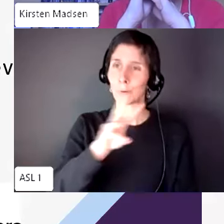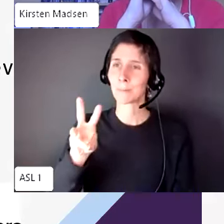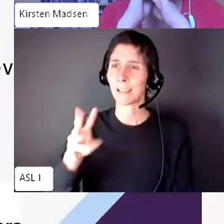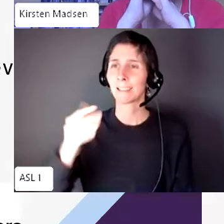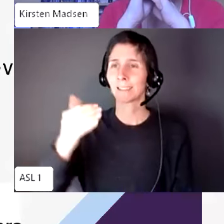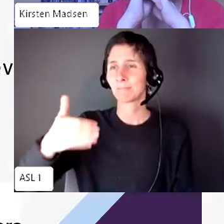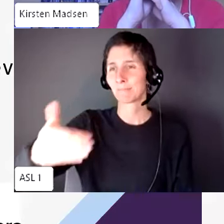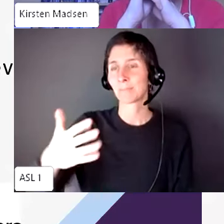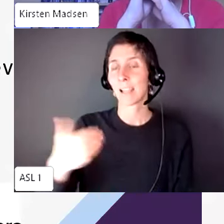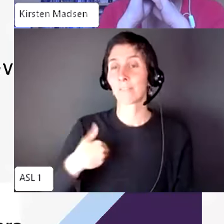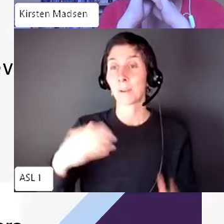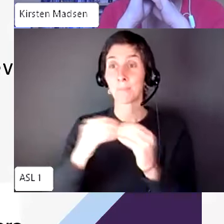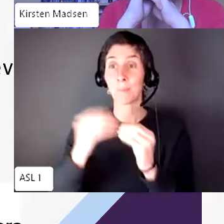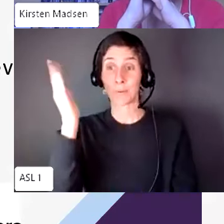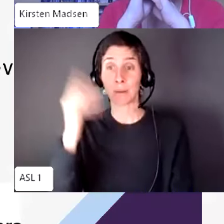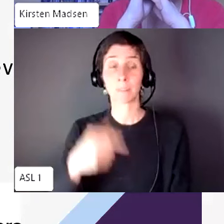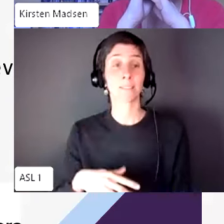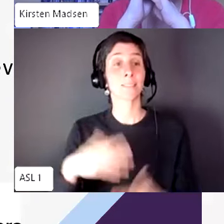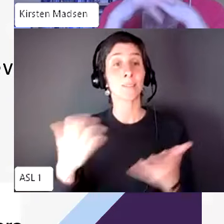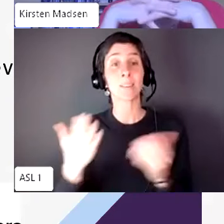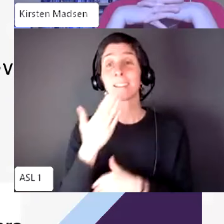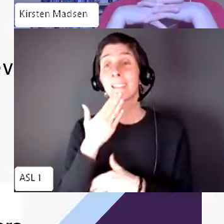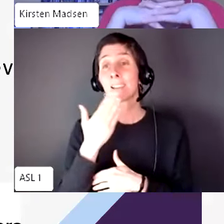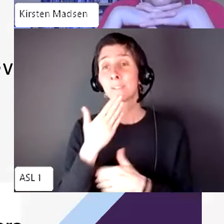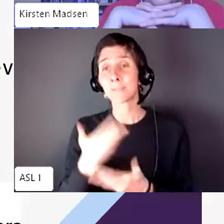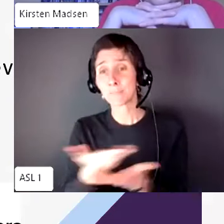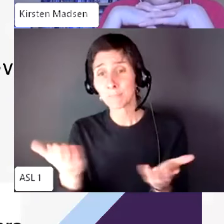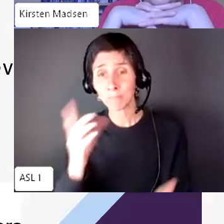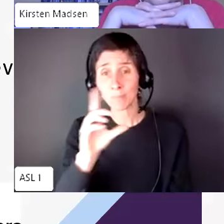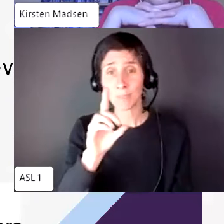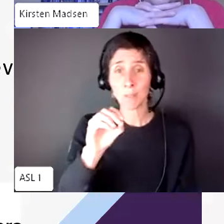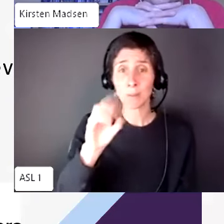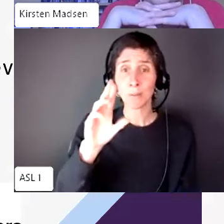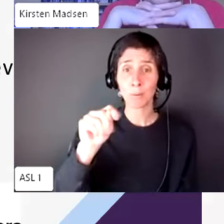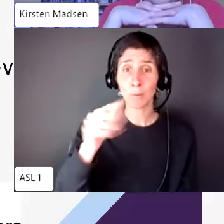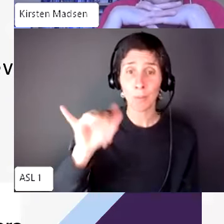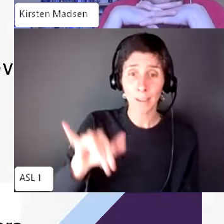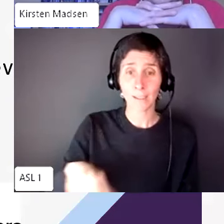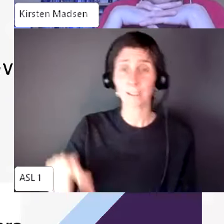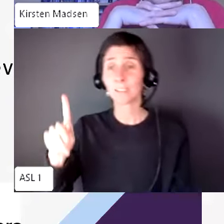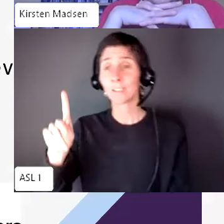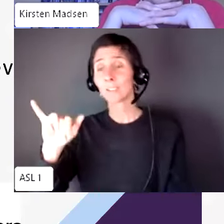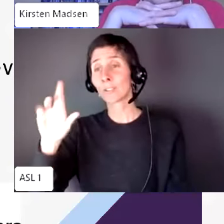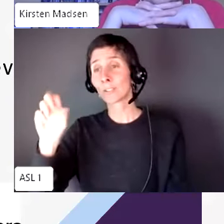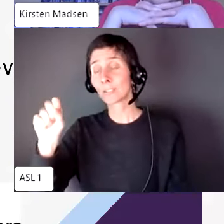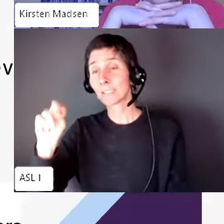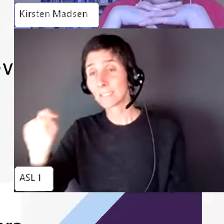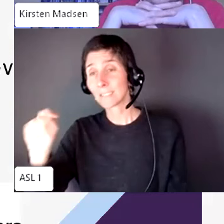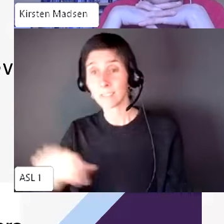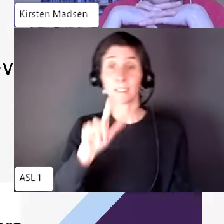well. So thank you all. Thank you, Dorothy and Kirsten and Lisa, for joining us, and our ASL interpreters as